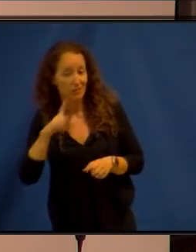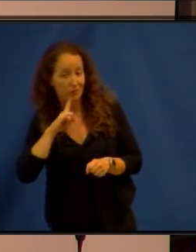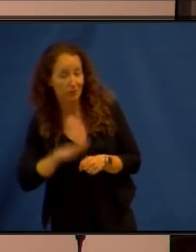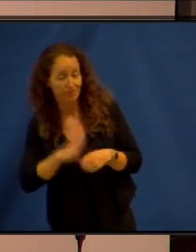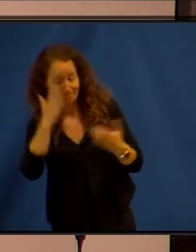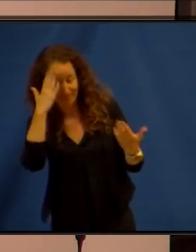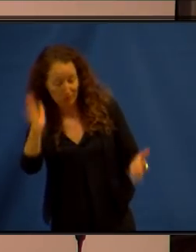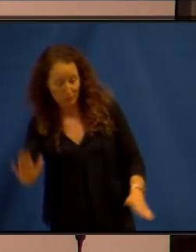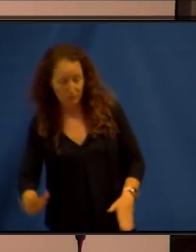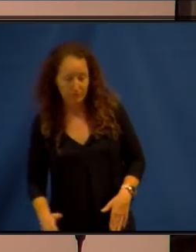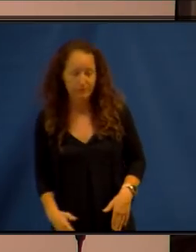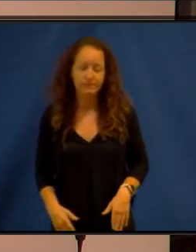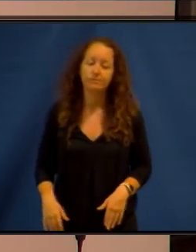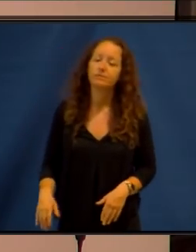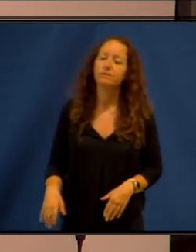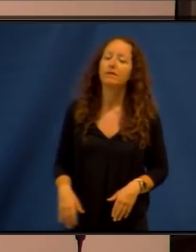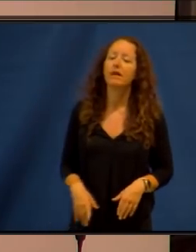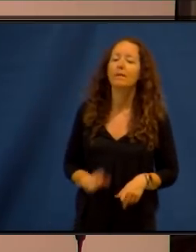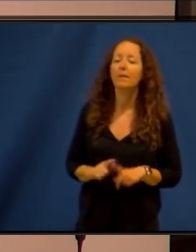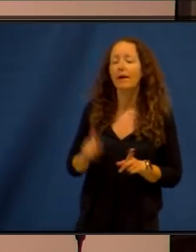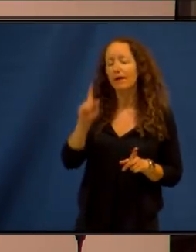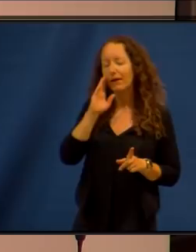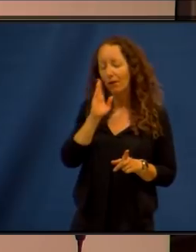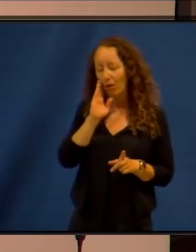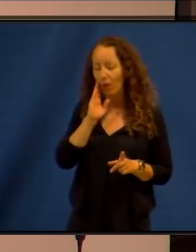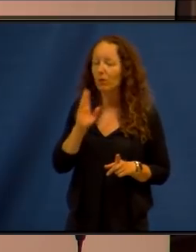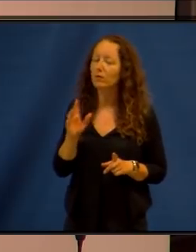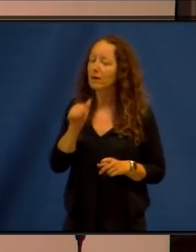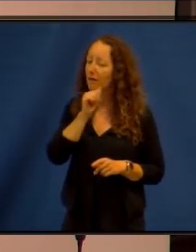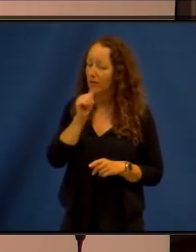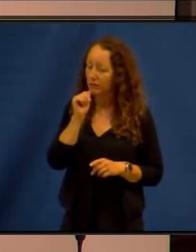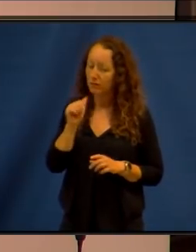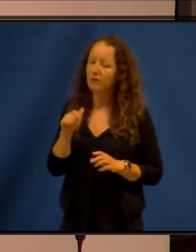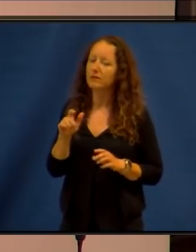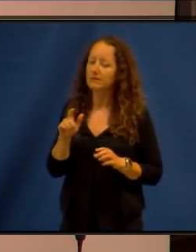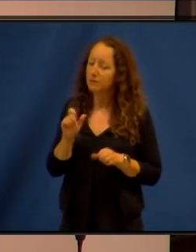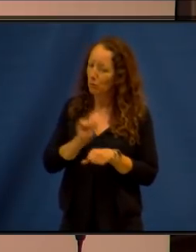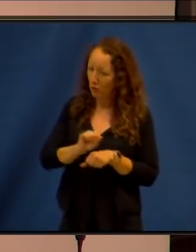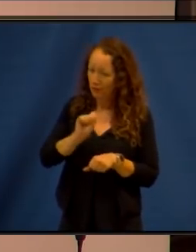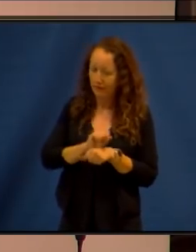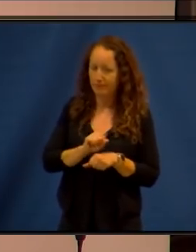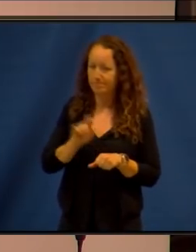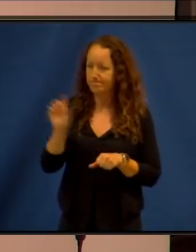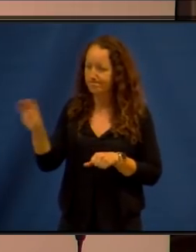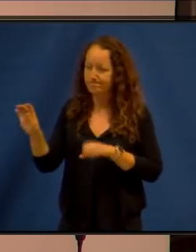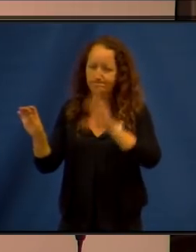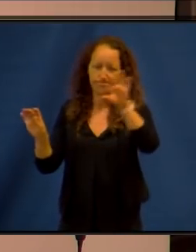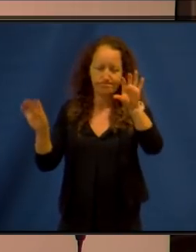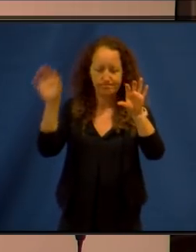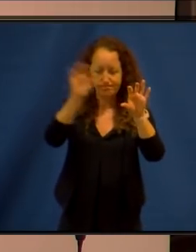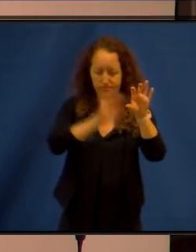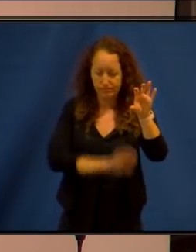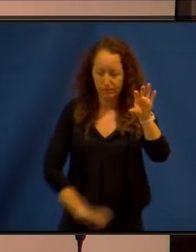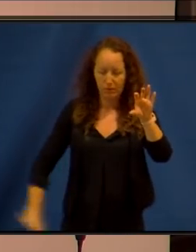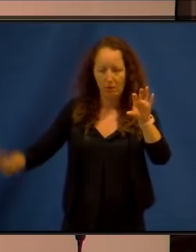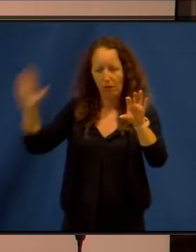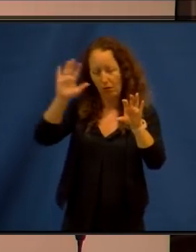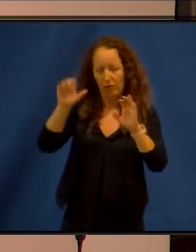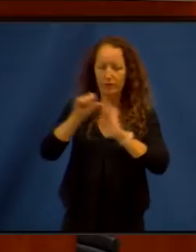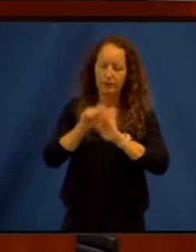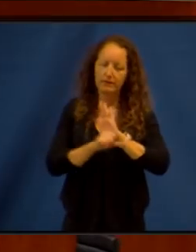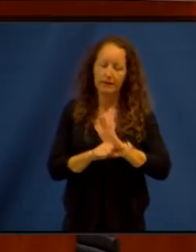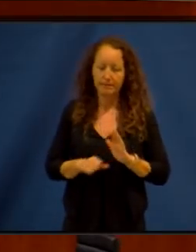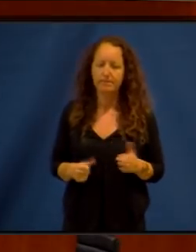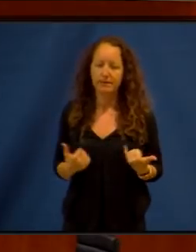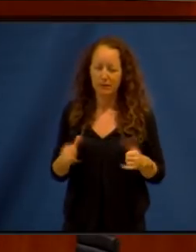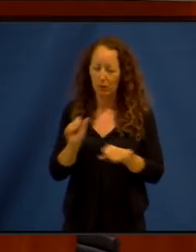there's some work being done to try to spread out into other areas of the county and also throughout the state. Mm-hmm.